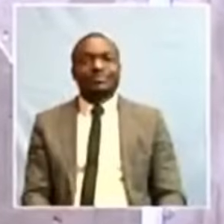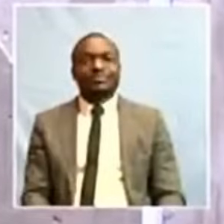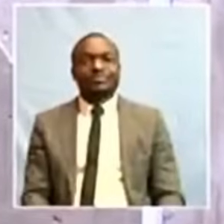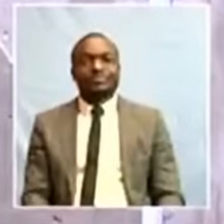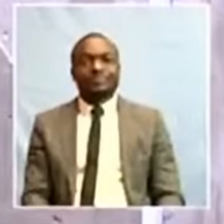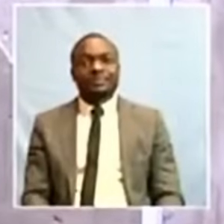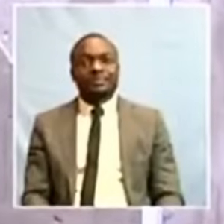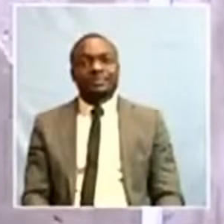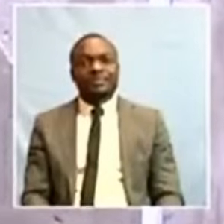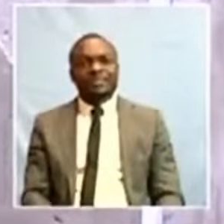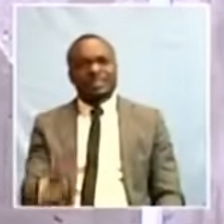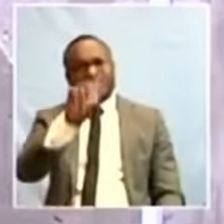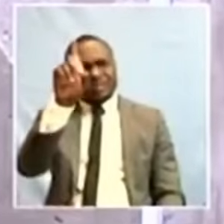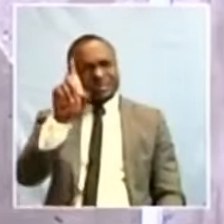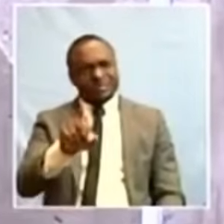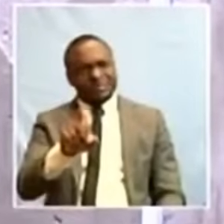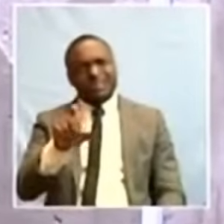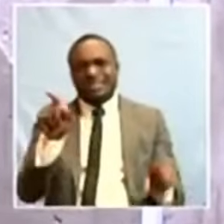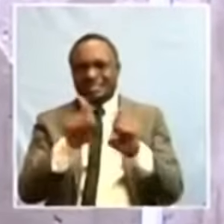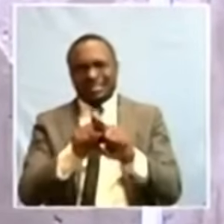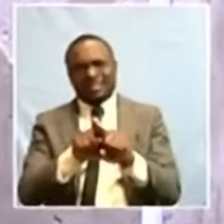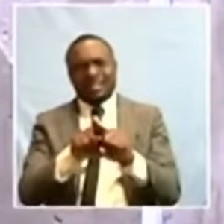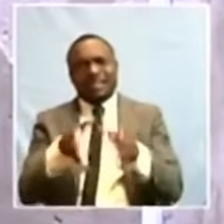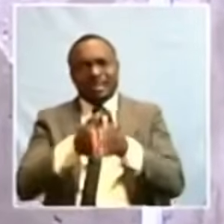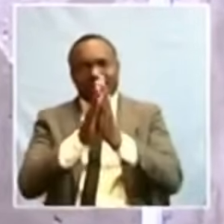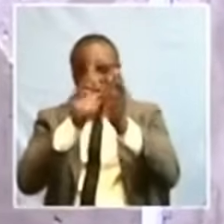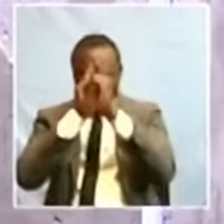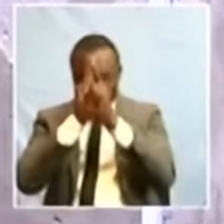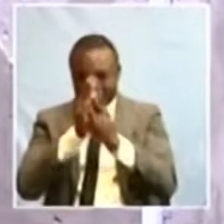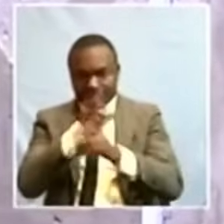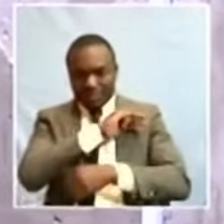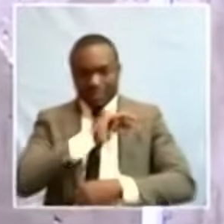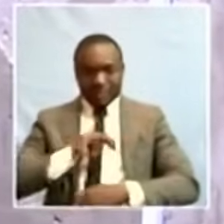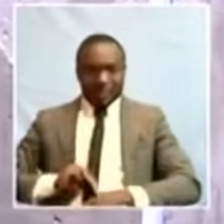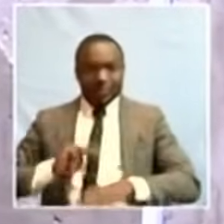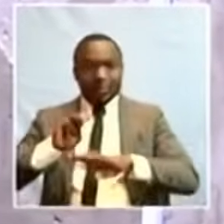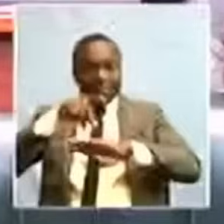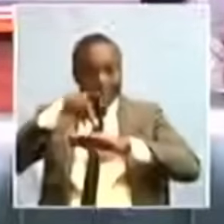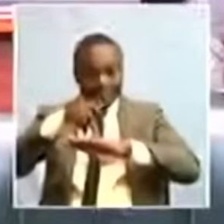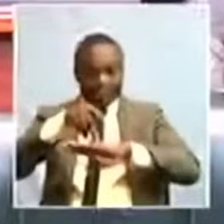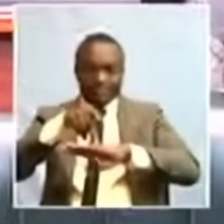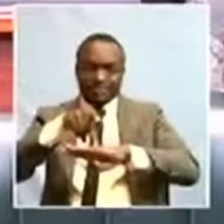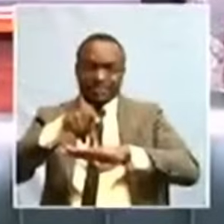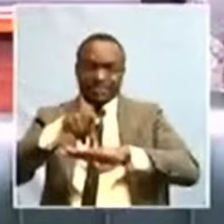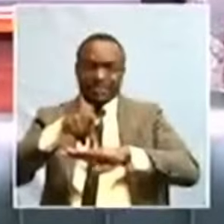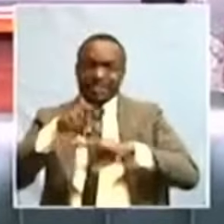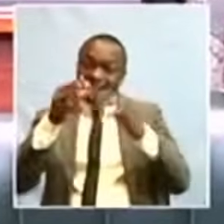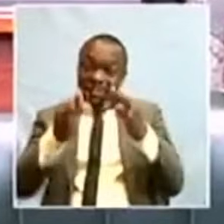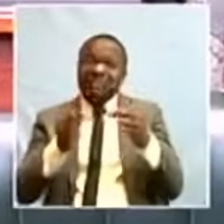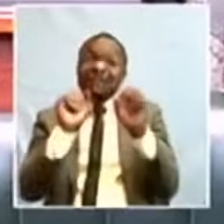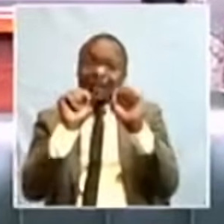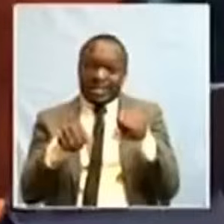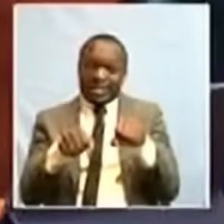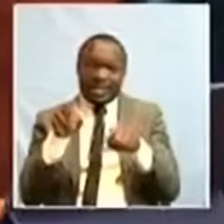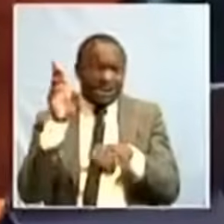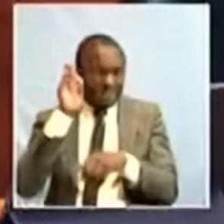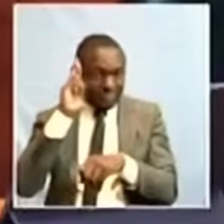It appears the question is similar to the one asked by the Honorable Member from Pika, if I can